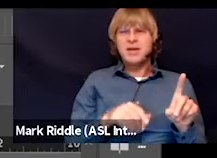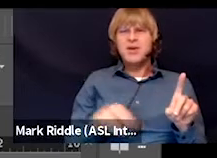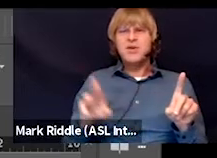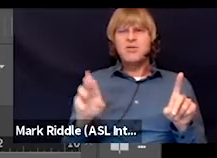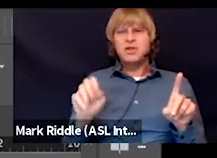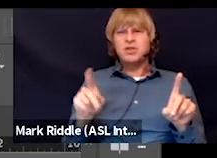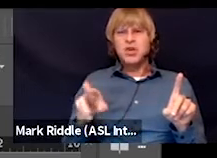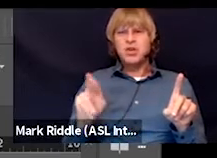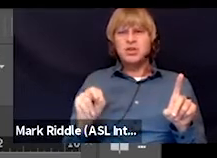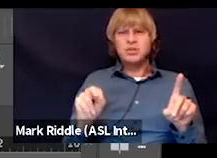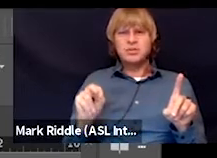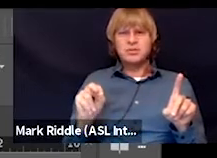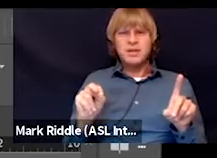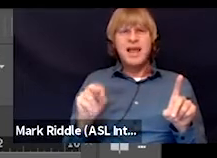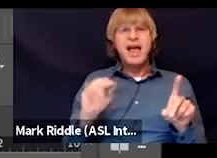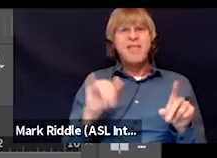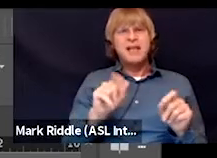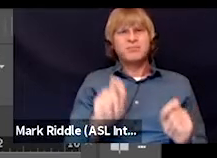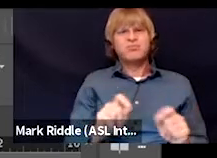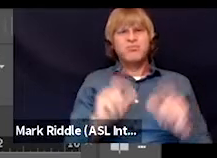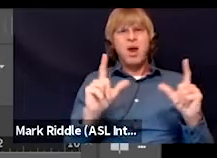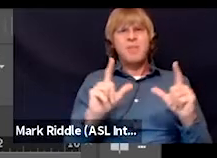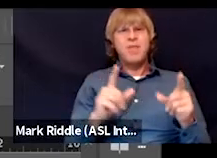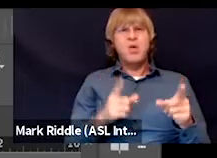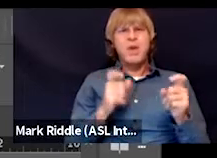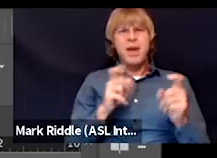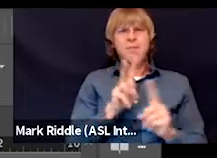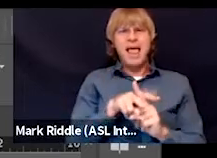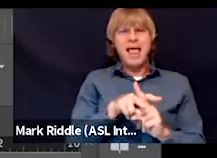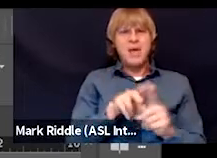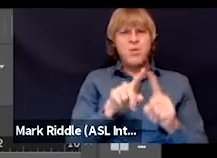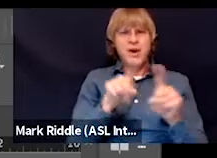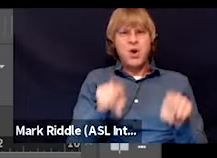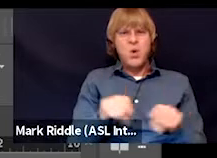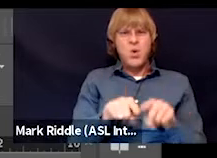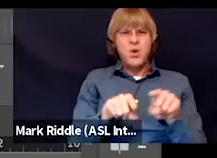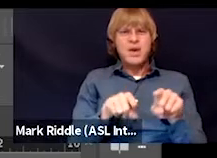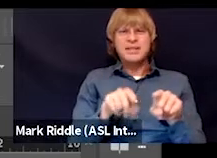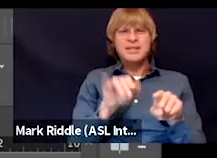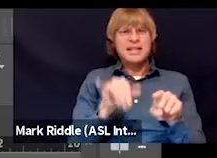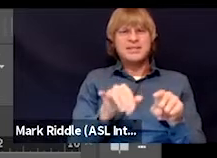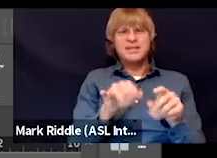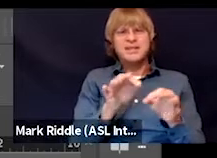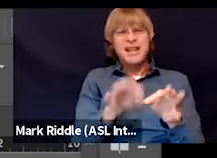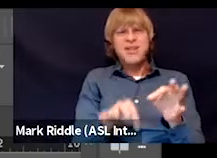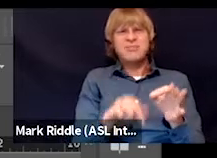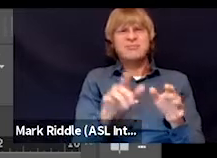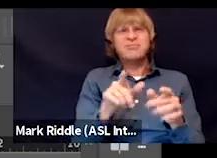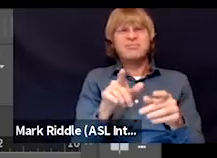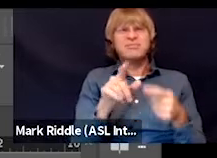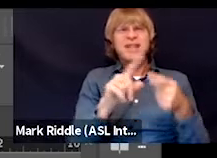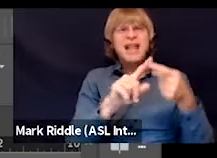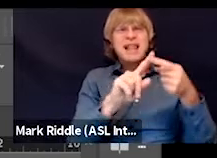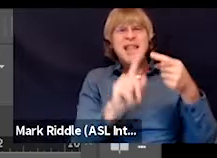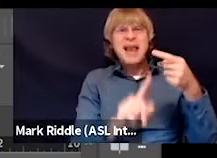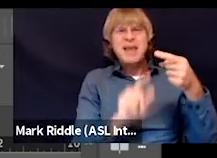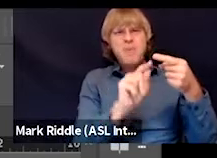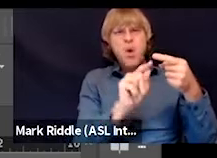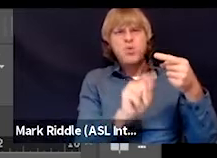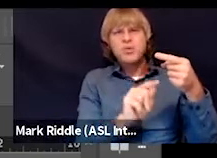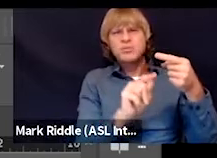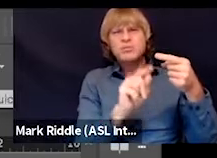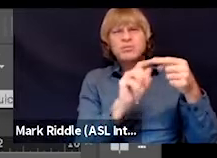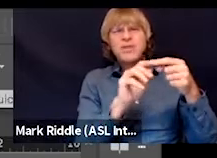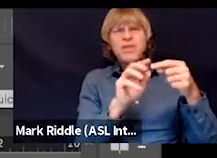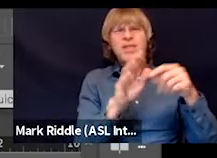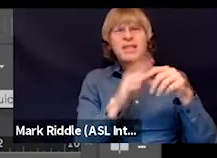Return. And that just brought up the quick apply window. It's this little lightning bolt that you see up in your